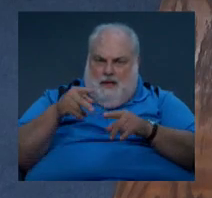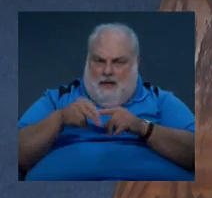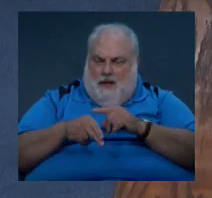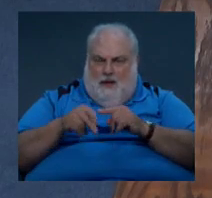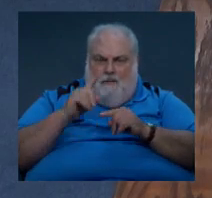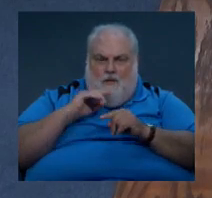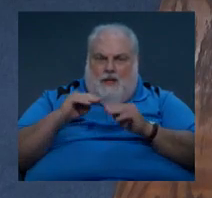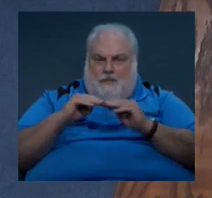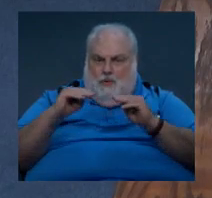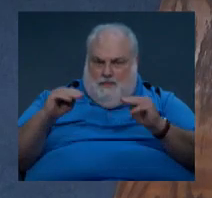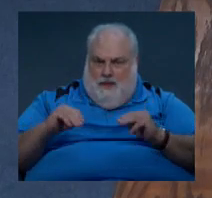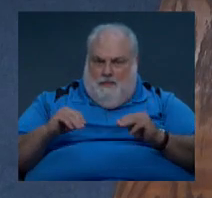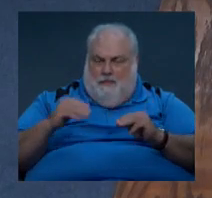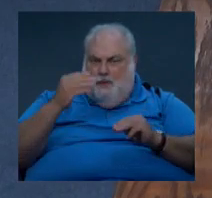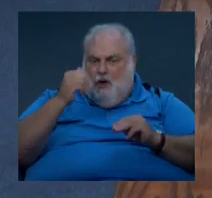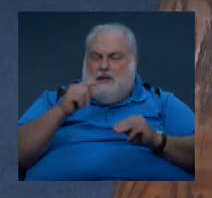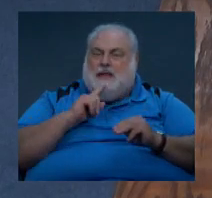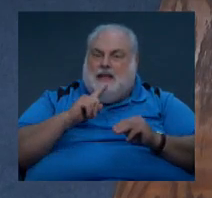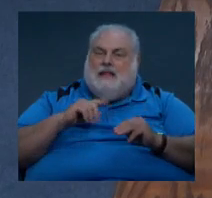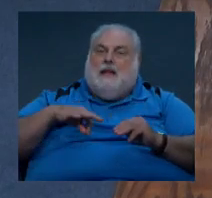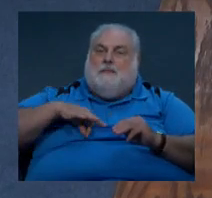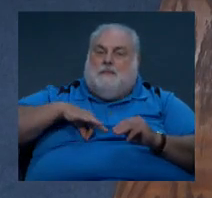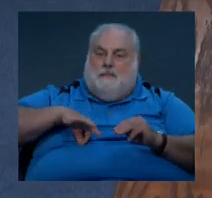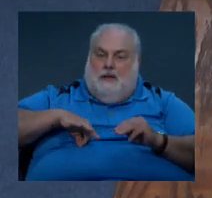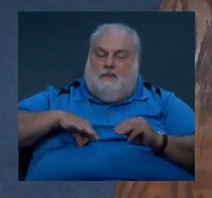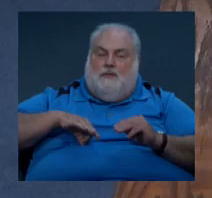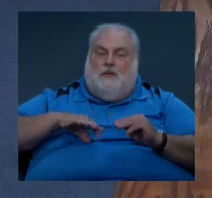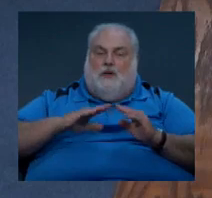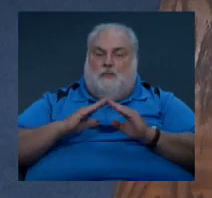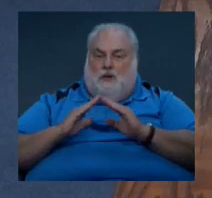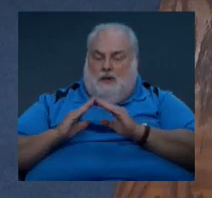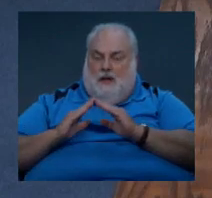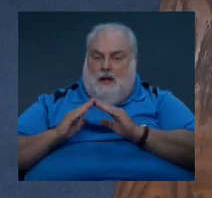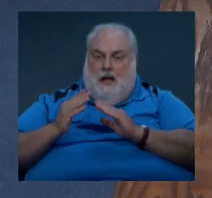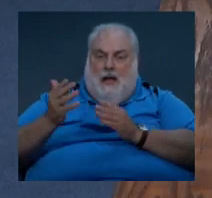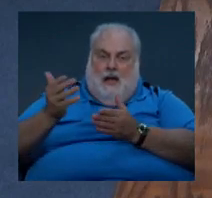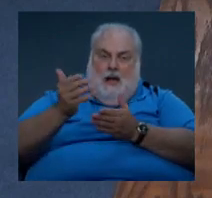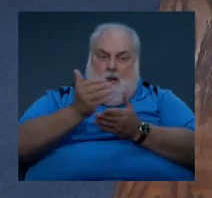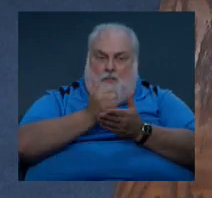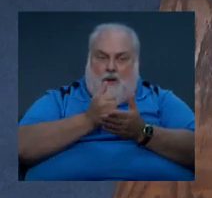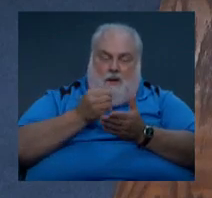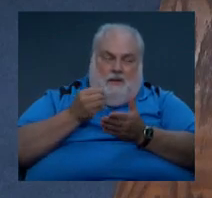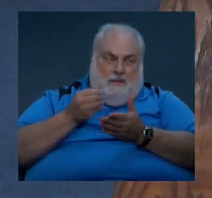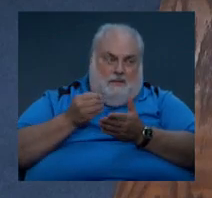Museum of Discovery. It is an amenity to our community. It brings in